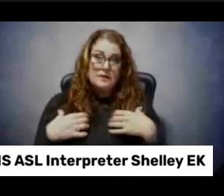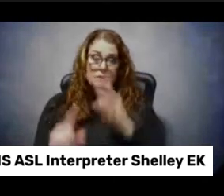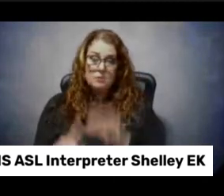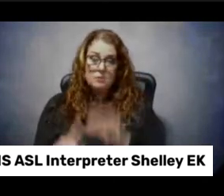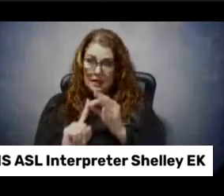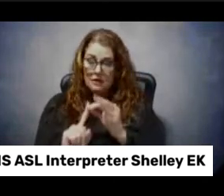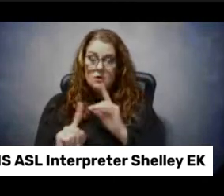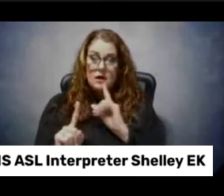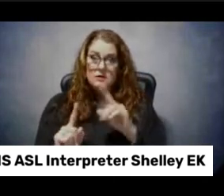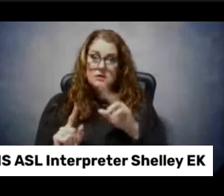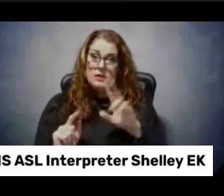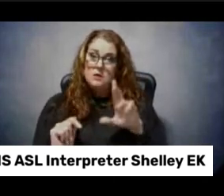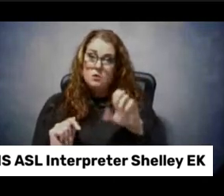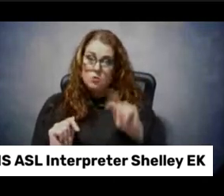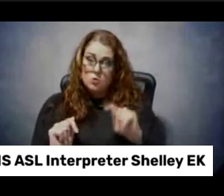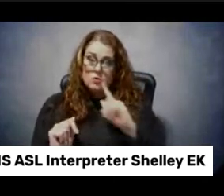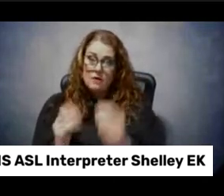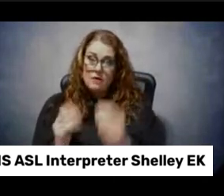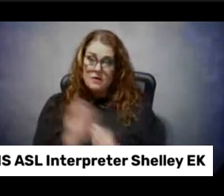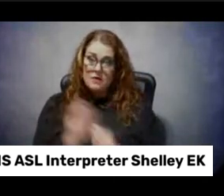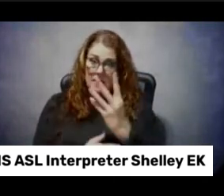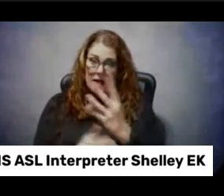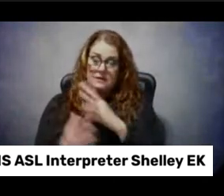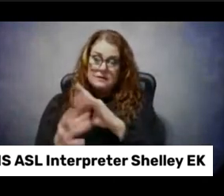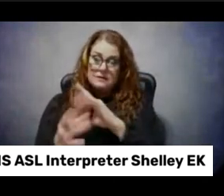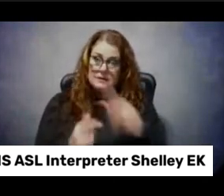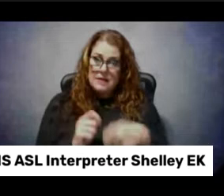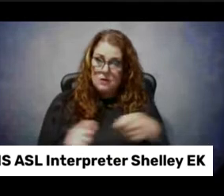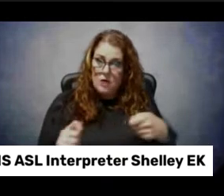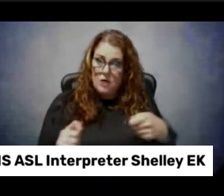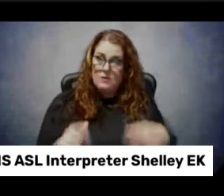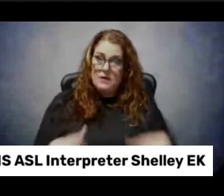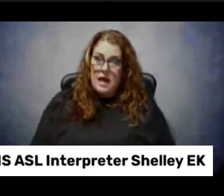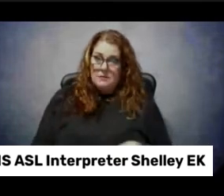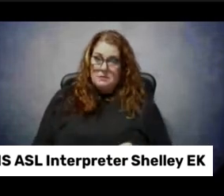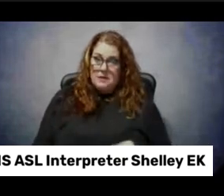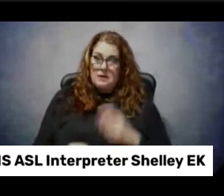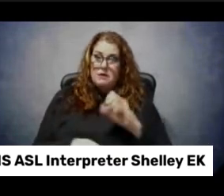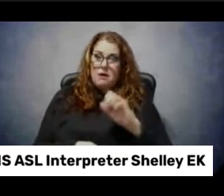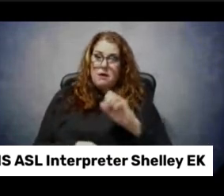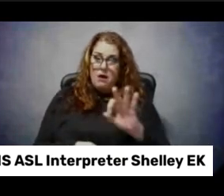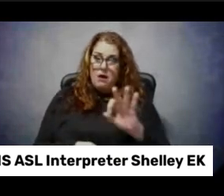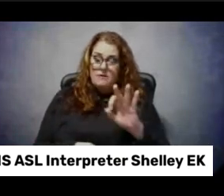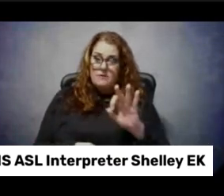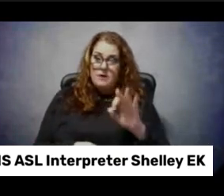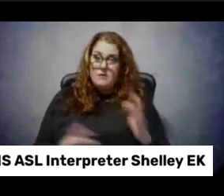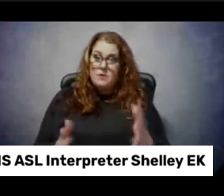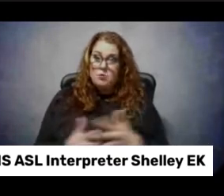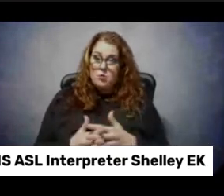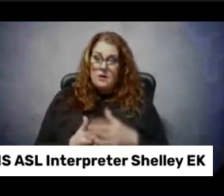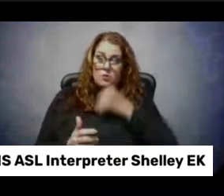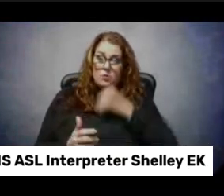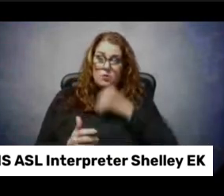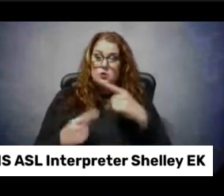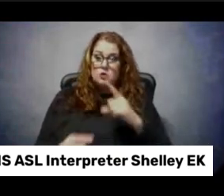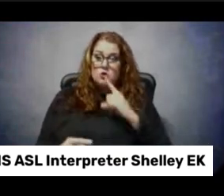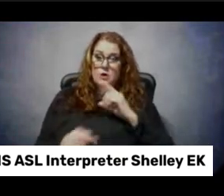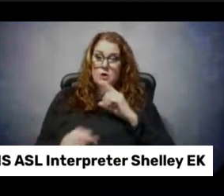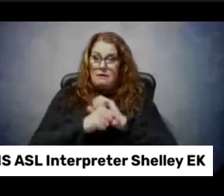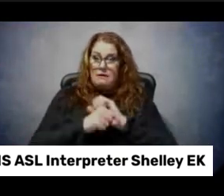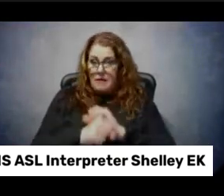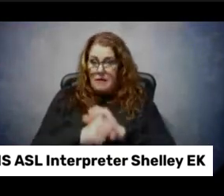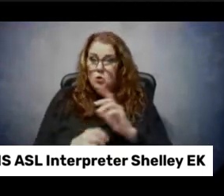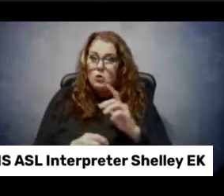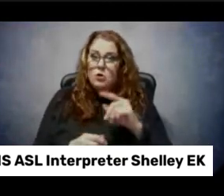actually the root of the plant tied around the abdomen of the pregnant woman during labor. So this is used